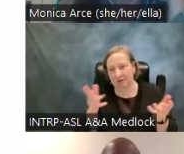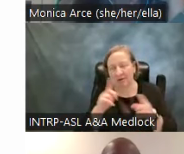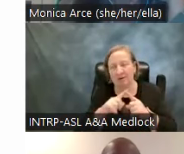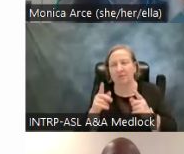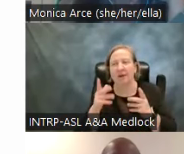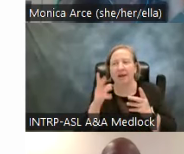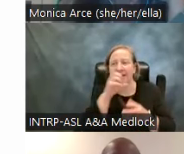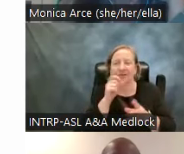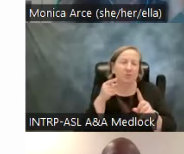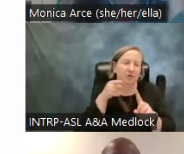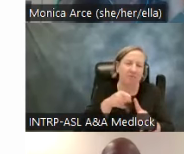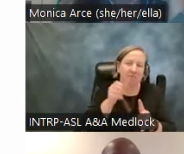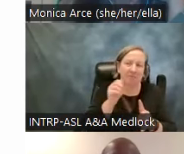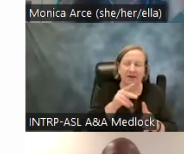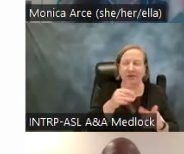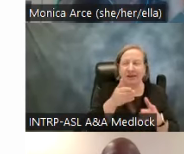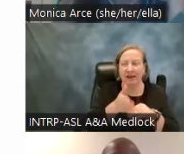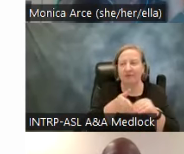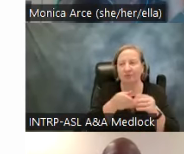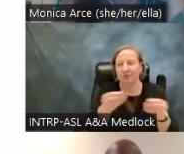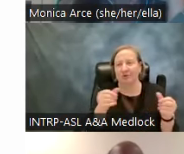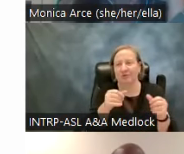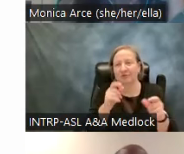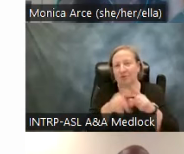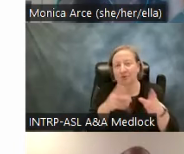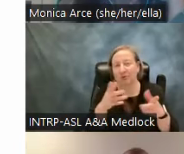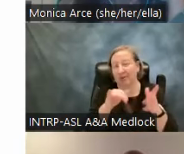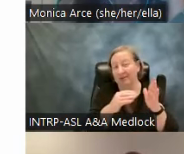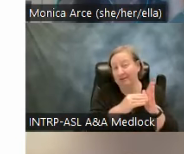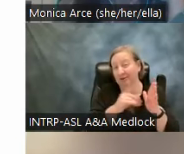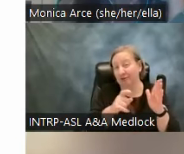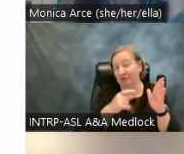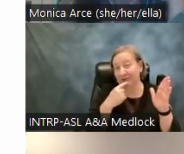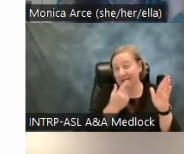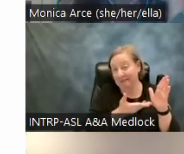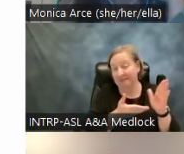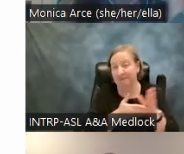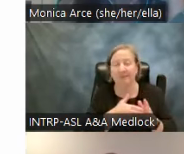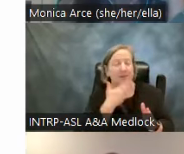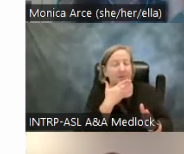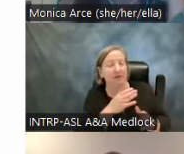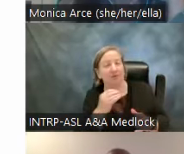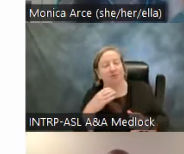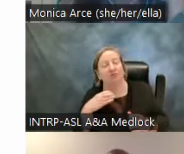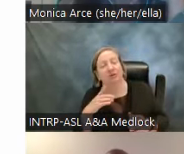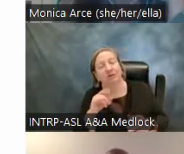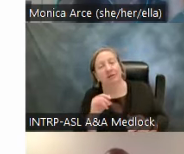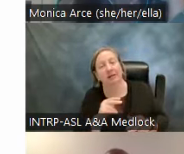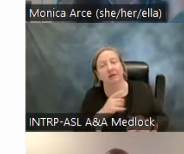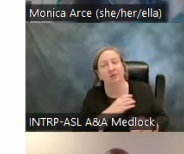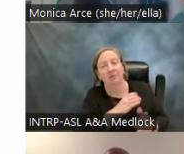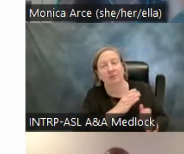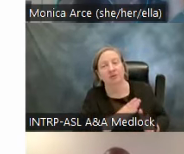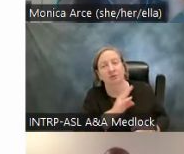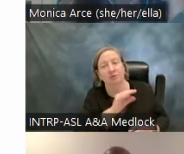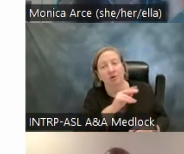I guess we'll come back to that after we resolve the question of what this section says. Thank you. Thank you, Coach Dan. Commissioner Monica?